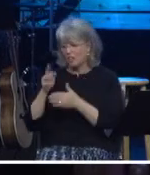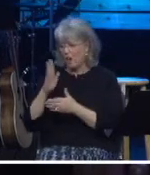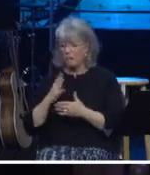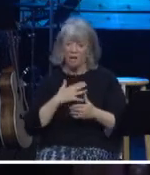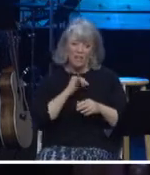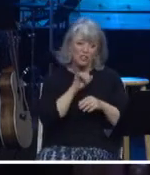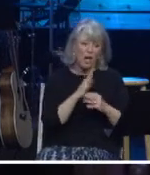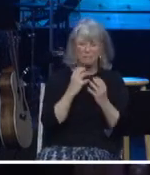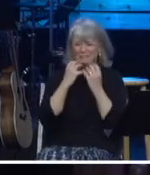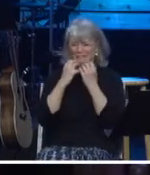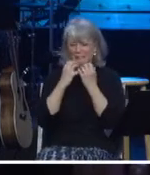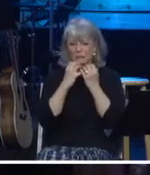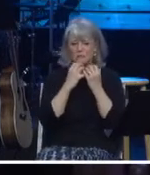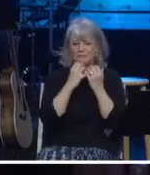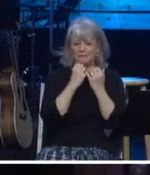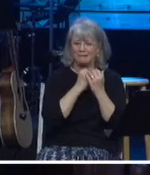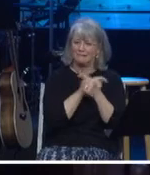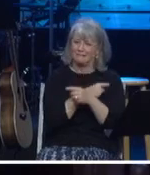God.